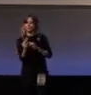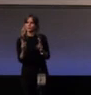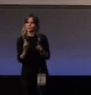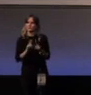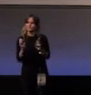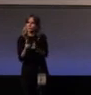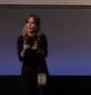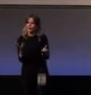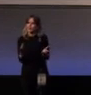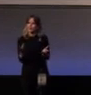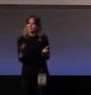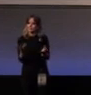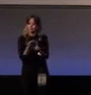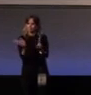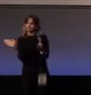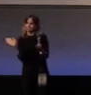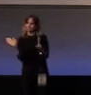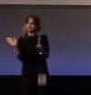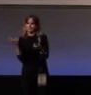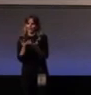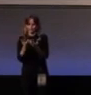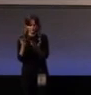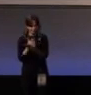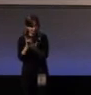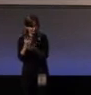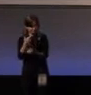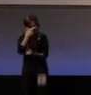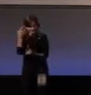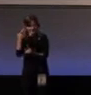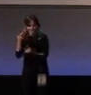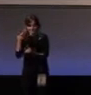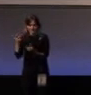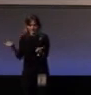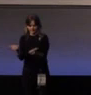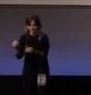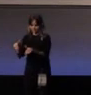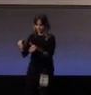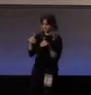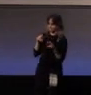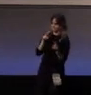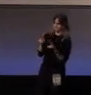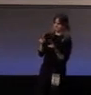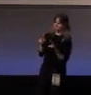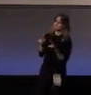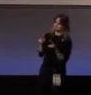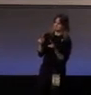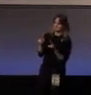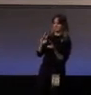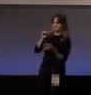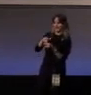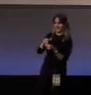een ander een ander wij opmeting sense of tanks en dance steps back in een sleutelbeen de kom spartelde publiek